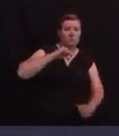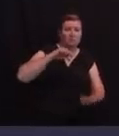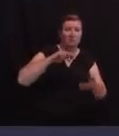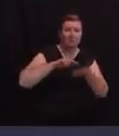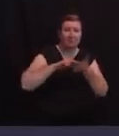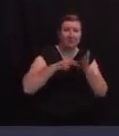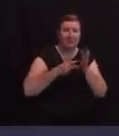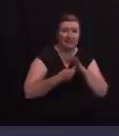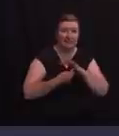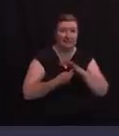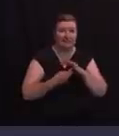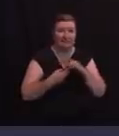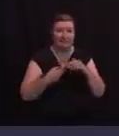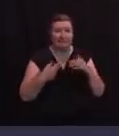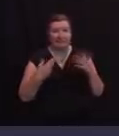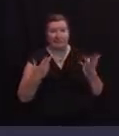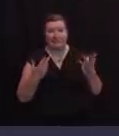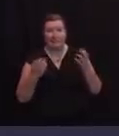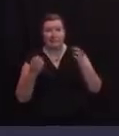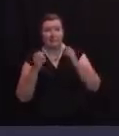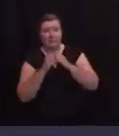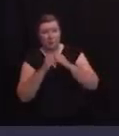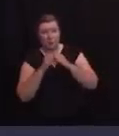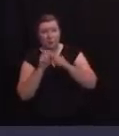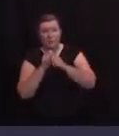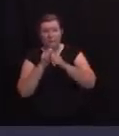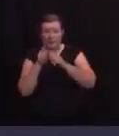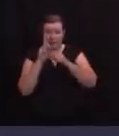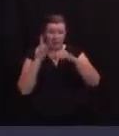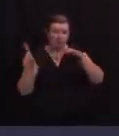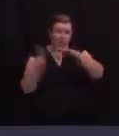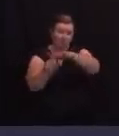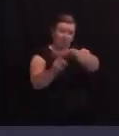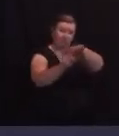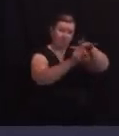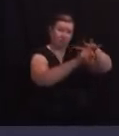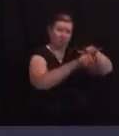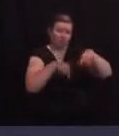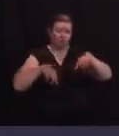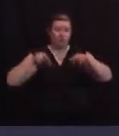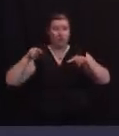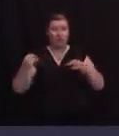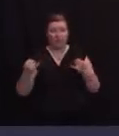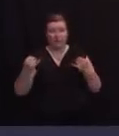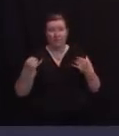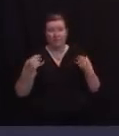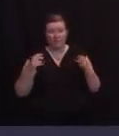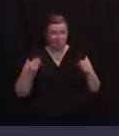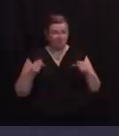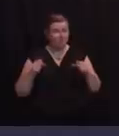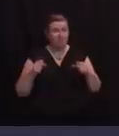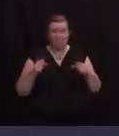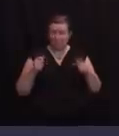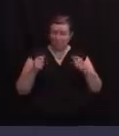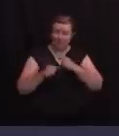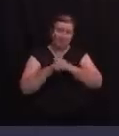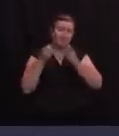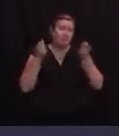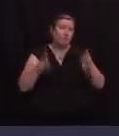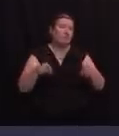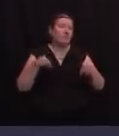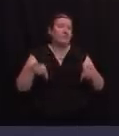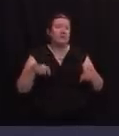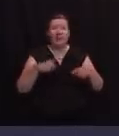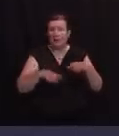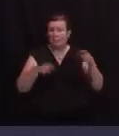door, keep it open for more variants to pop up, including possibly dangerous ones that might not be controlled